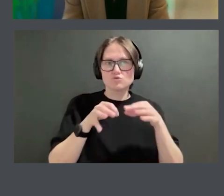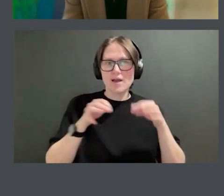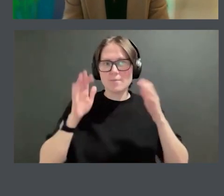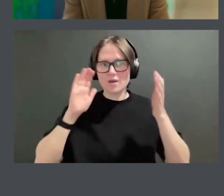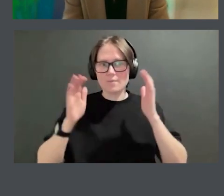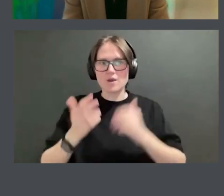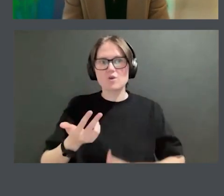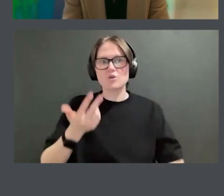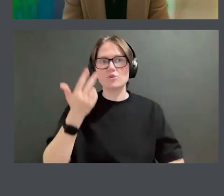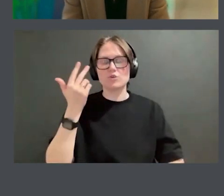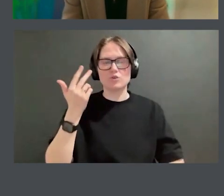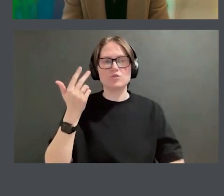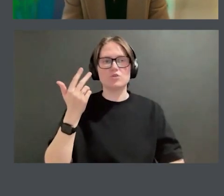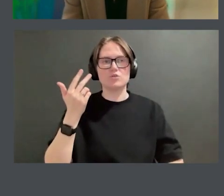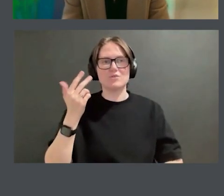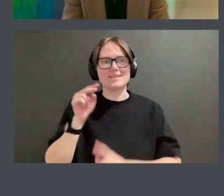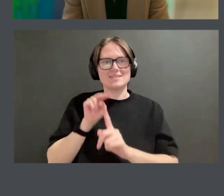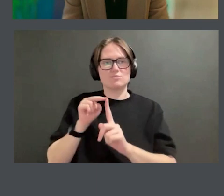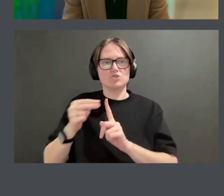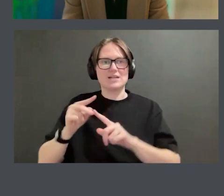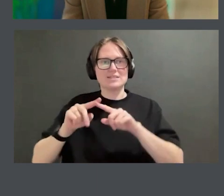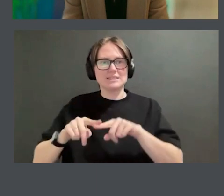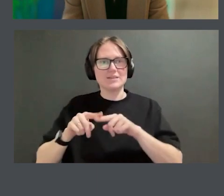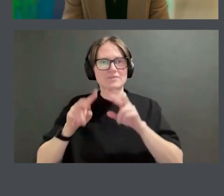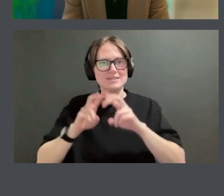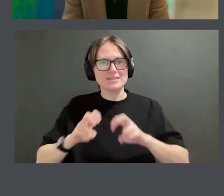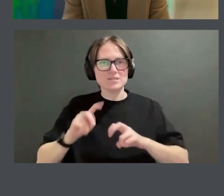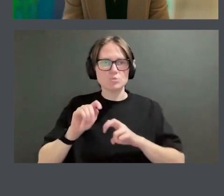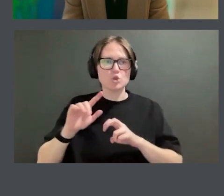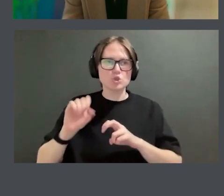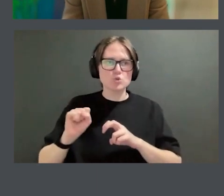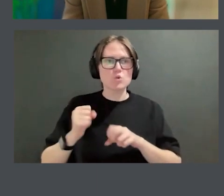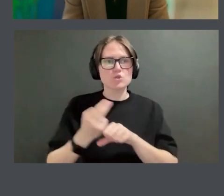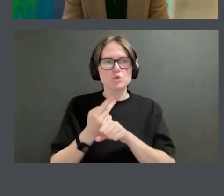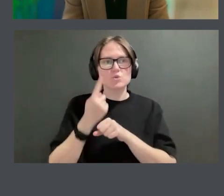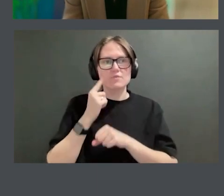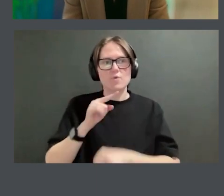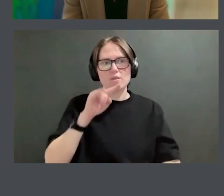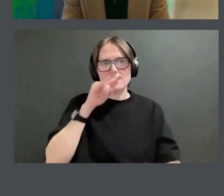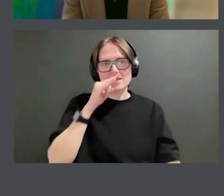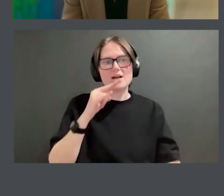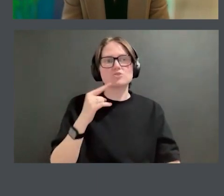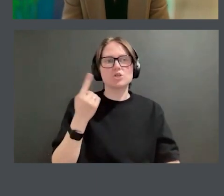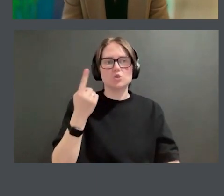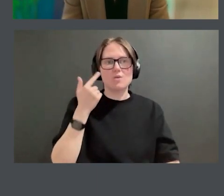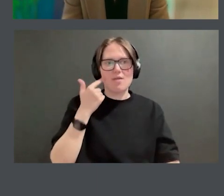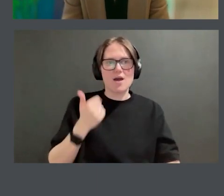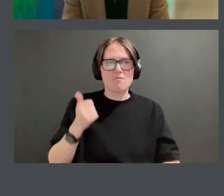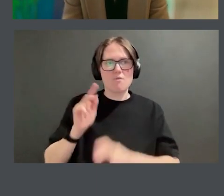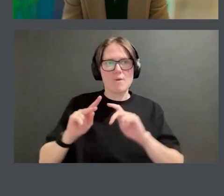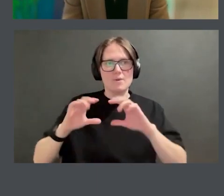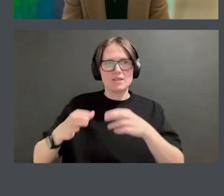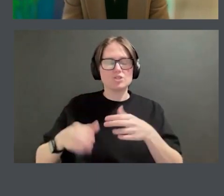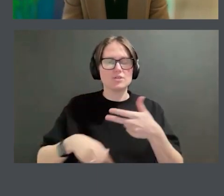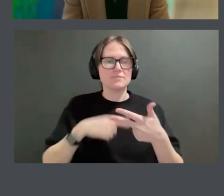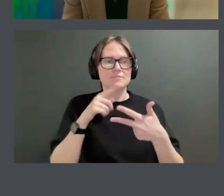describe 3 subjective assessment tools for use with the pediatric unilateral hearing loss population. The second is